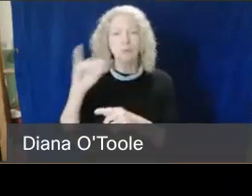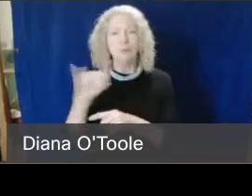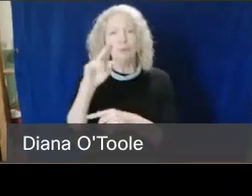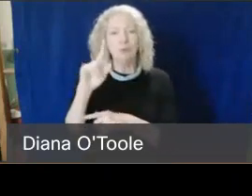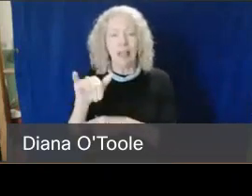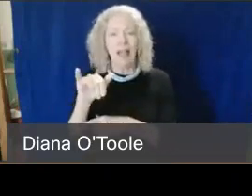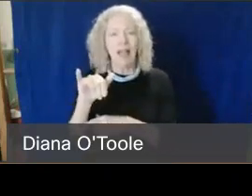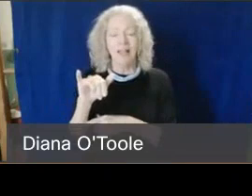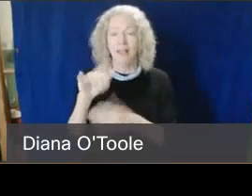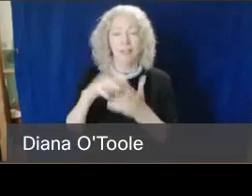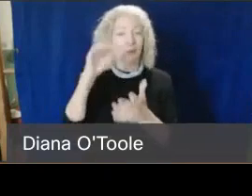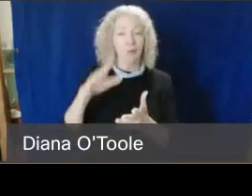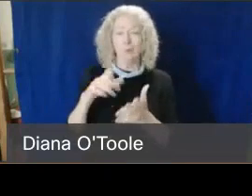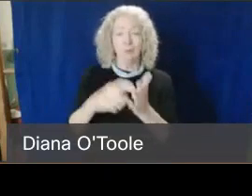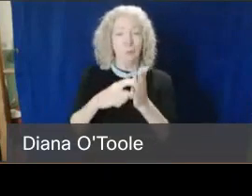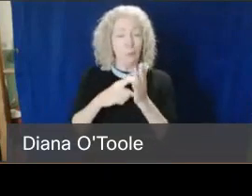their needs are.